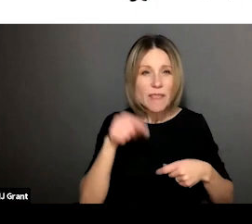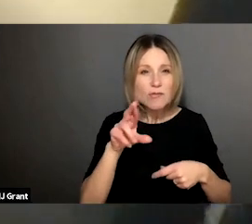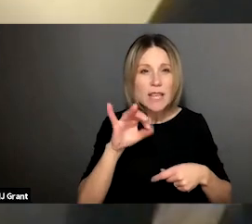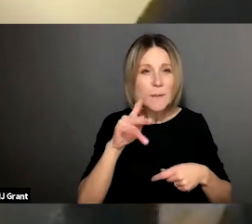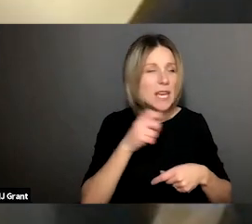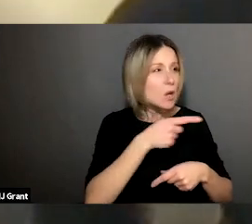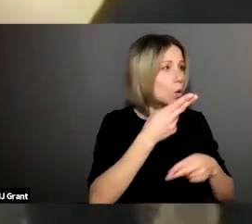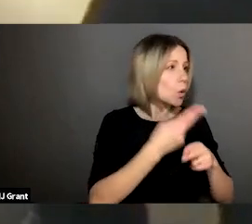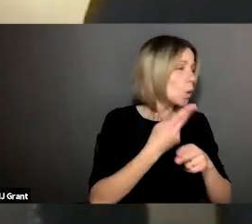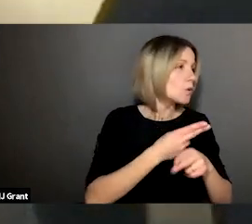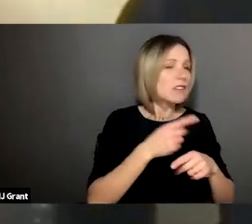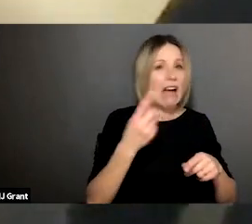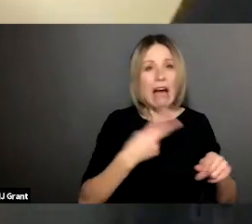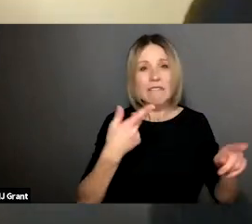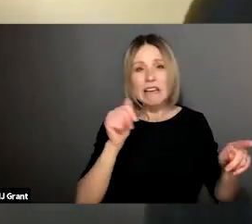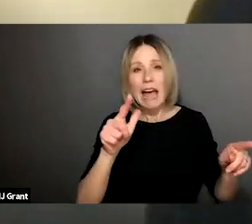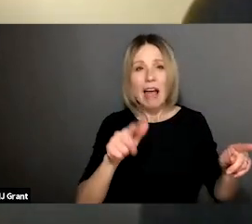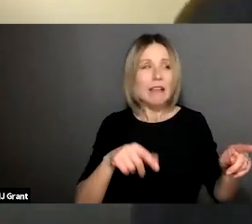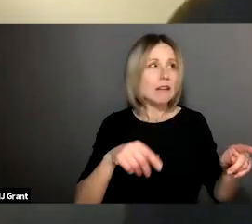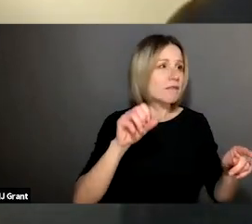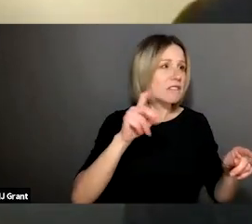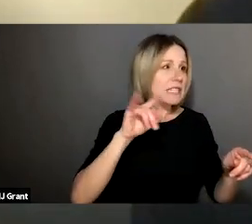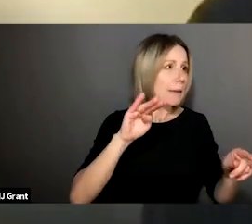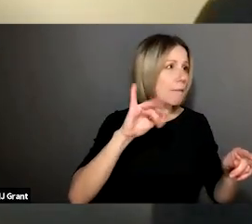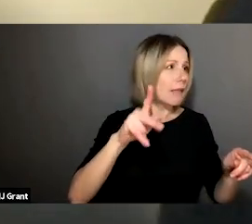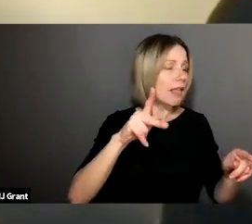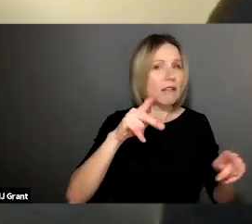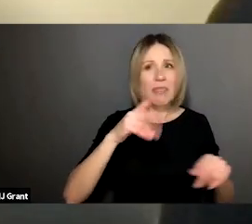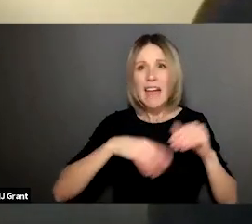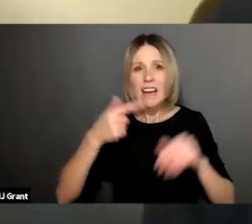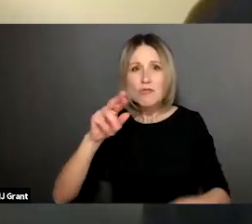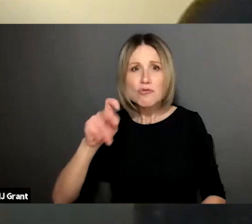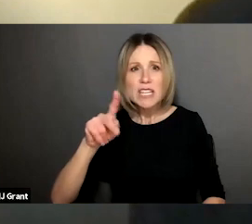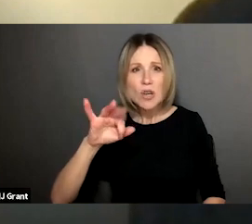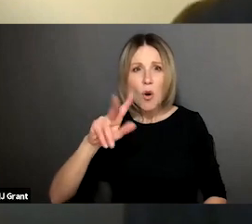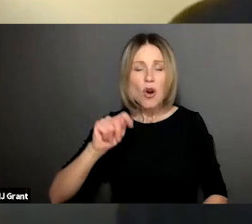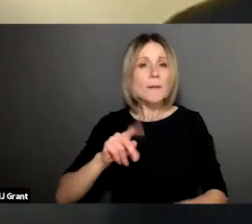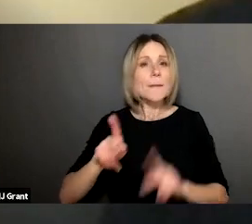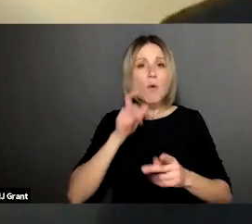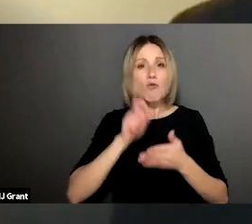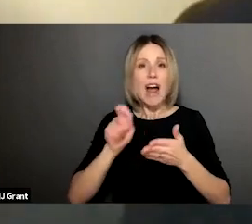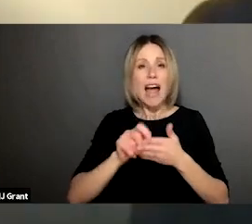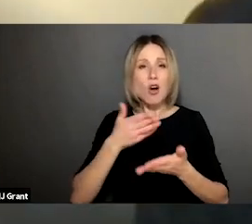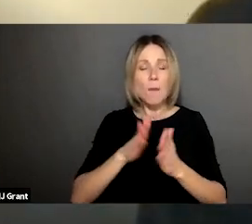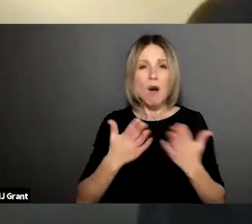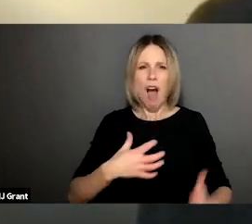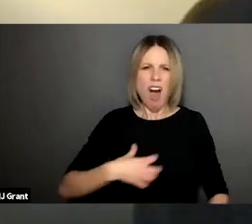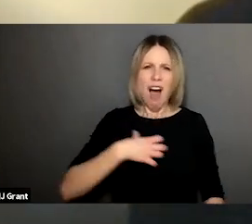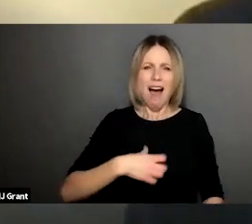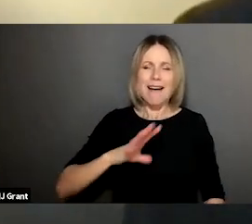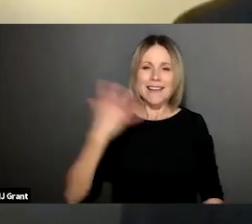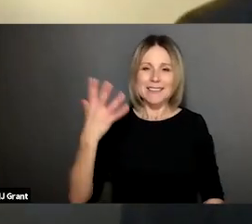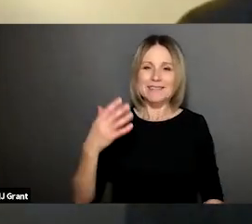Yeah, I mean, all the time. I mean, you know, the classic one is like, you know, I didn't have chicken thighs, so I made it